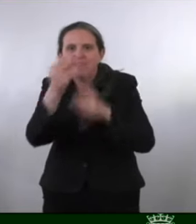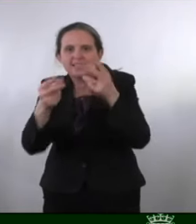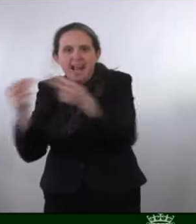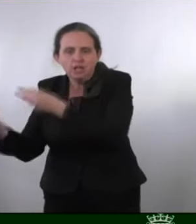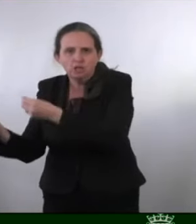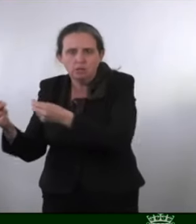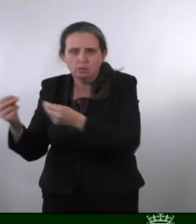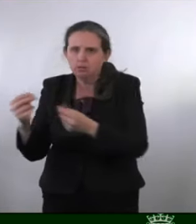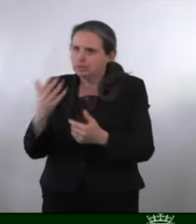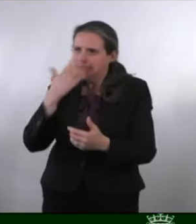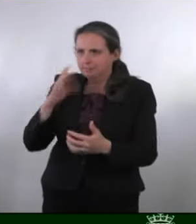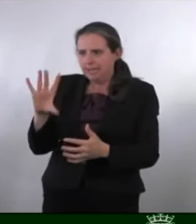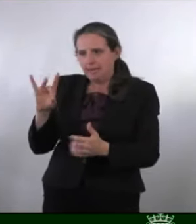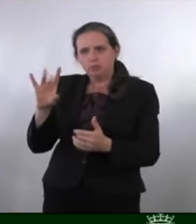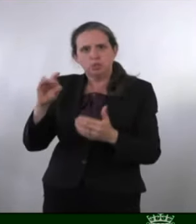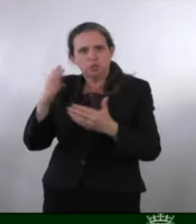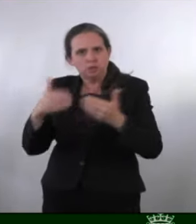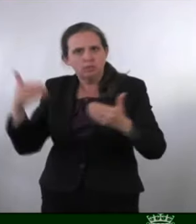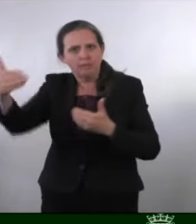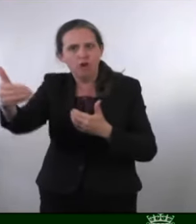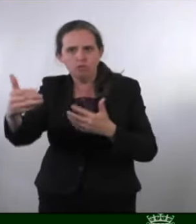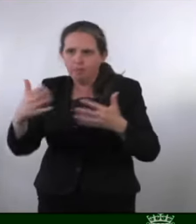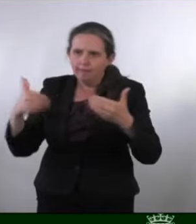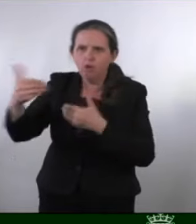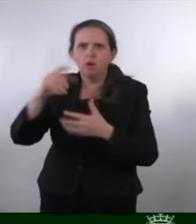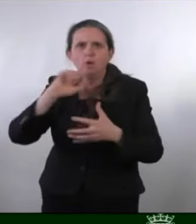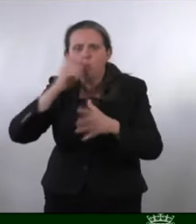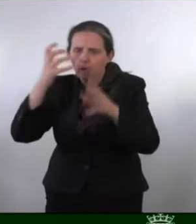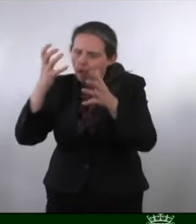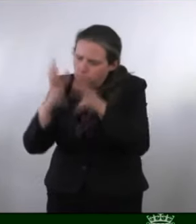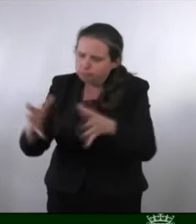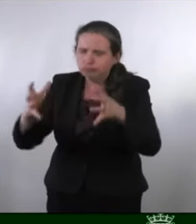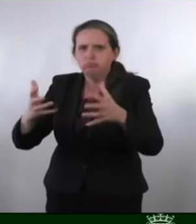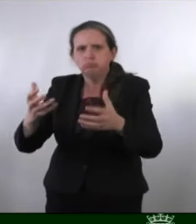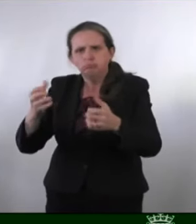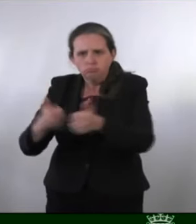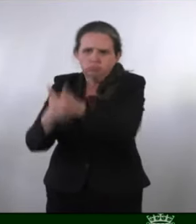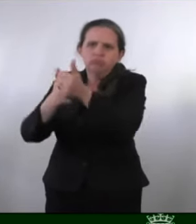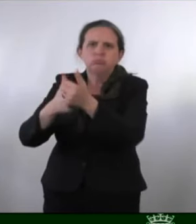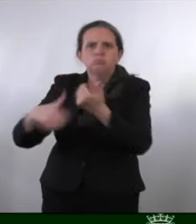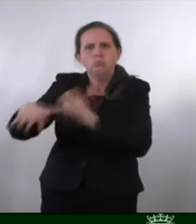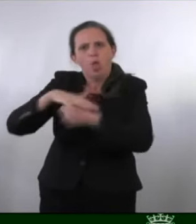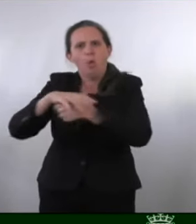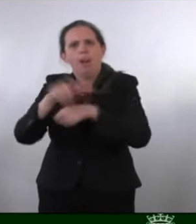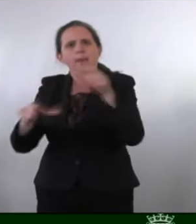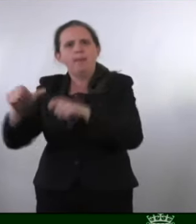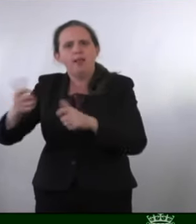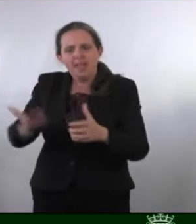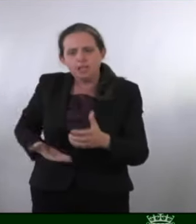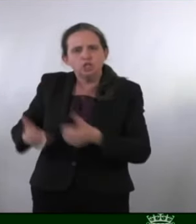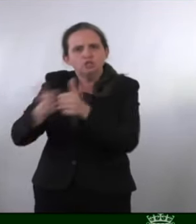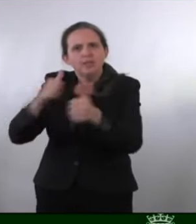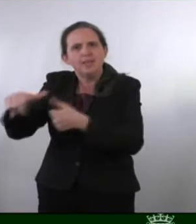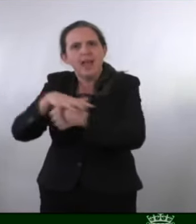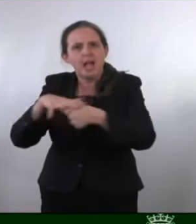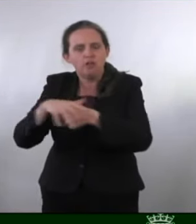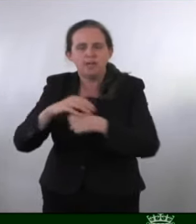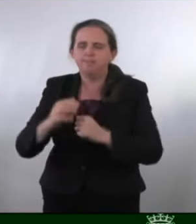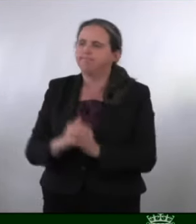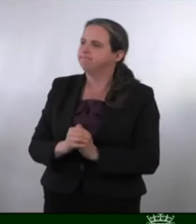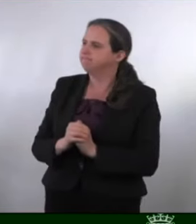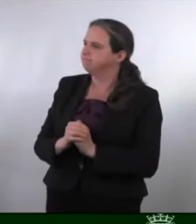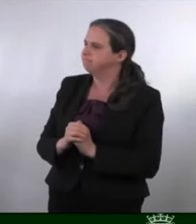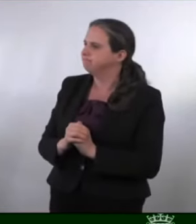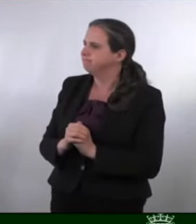the forefront of both of these key issues will be a real boost to Ipswich residents? Mr. Speaker, we put millions of pounds into Ipswich